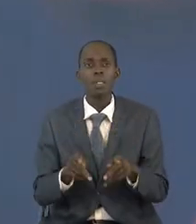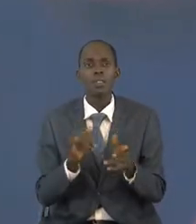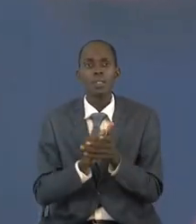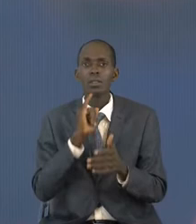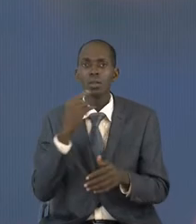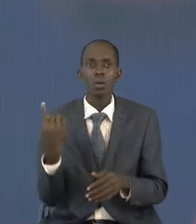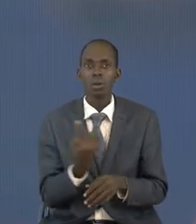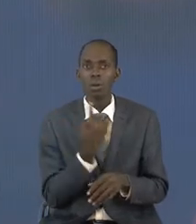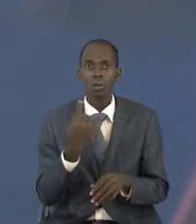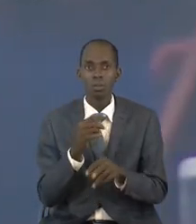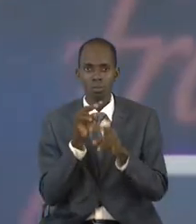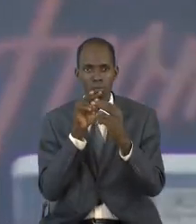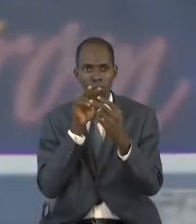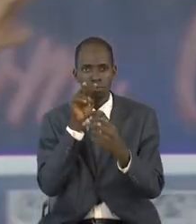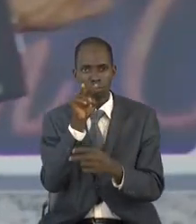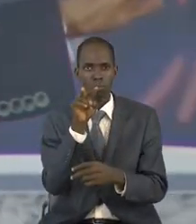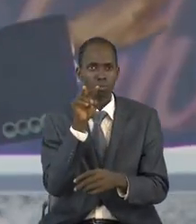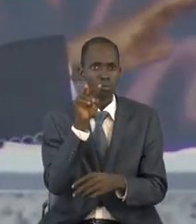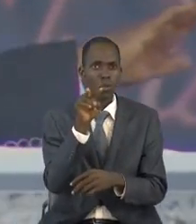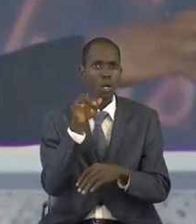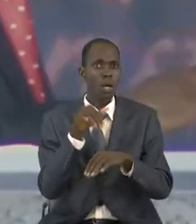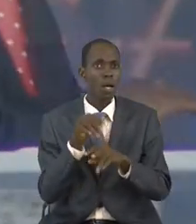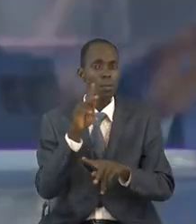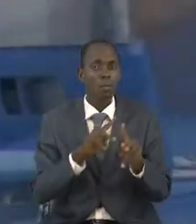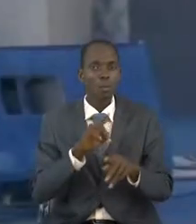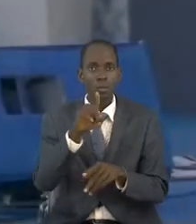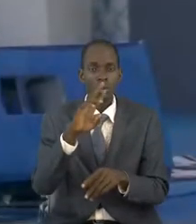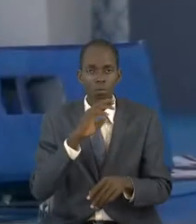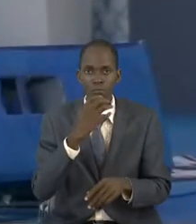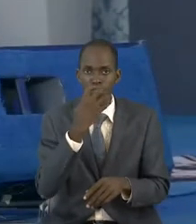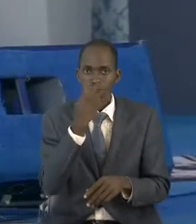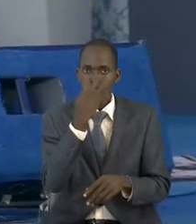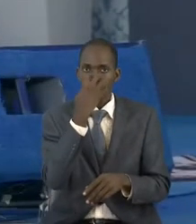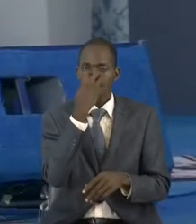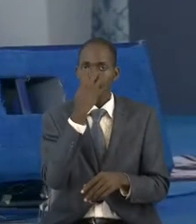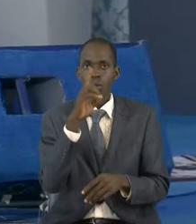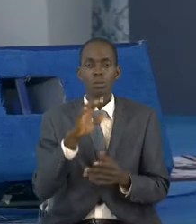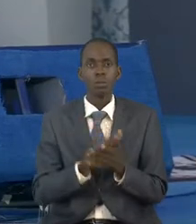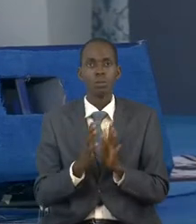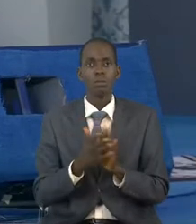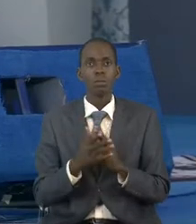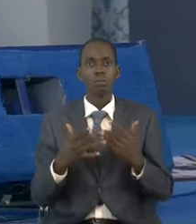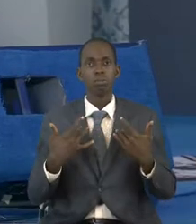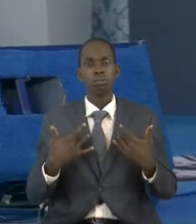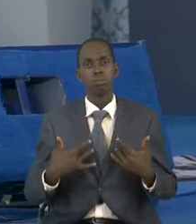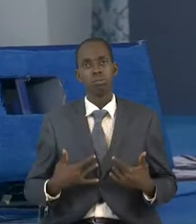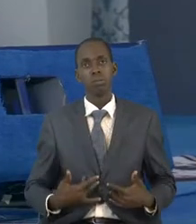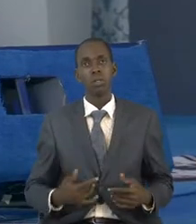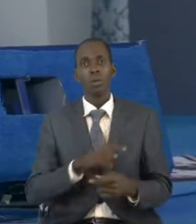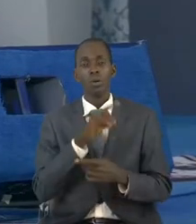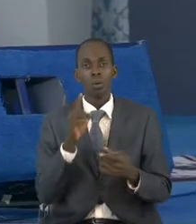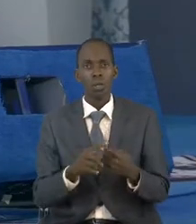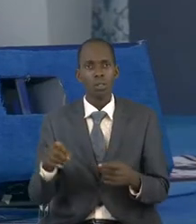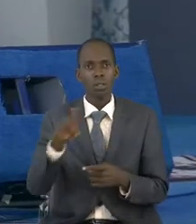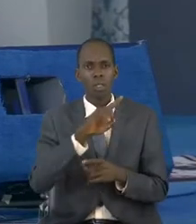at the faces of people, when they frown, your joy is gone. When they open their mouth and